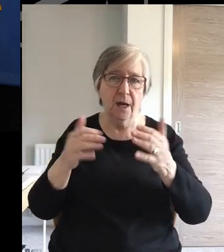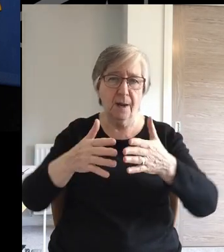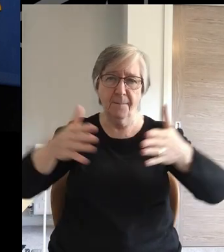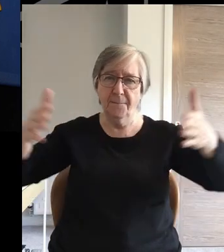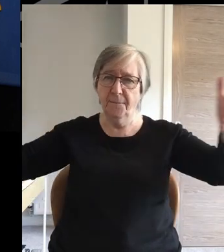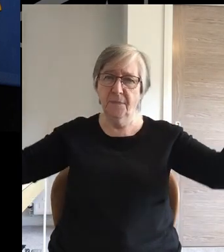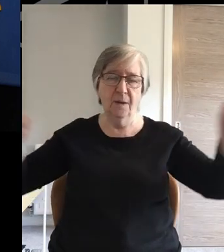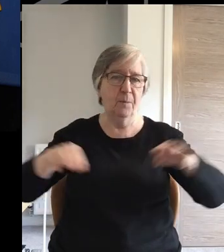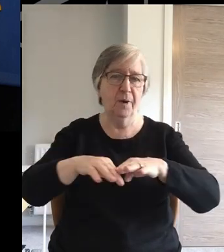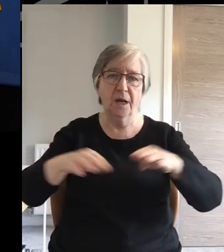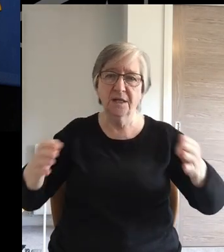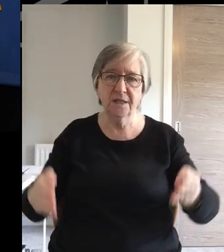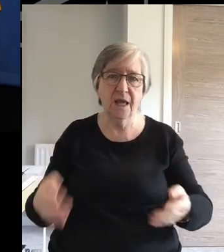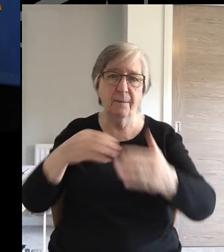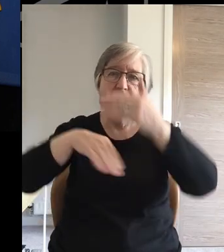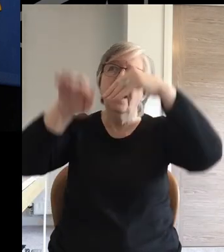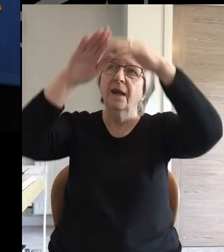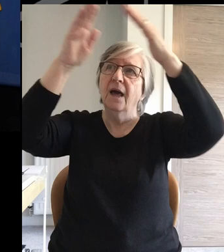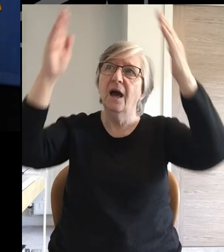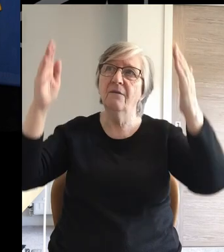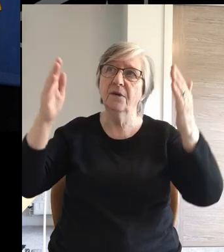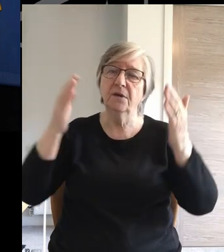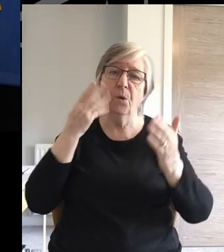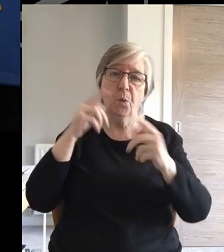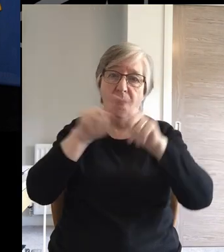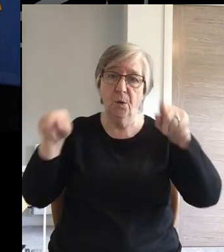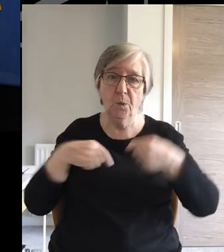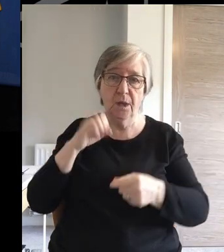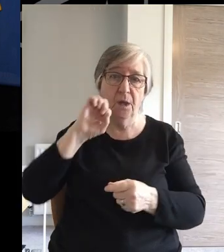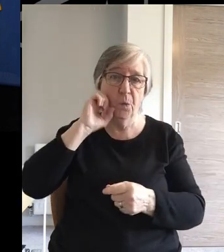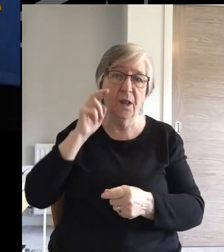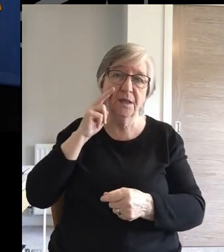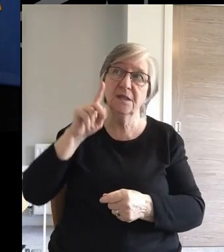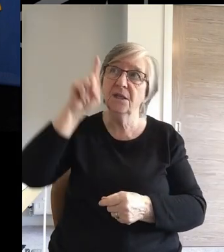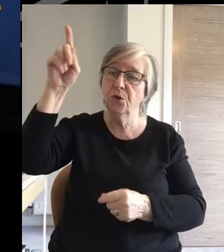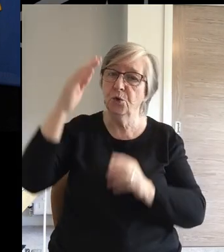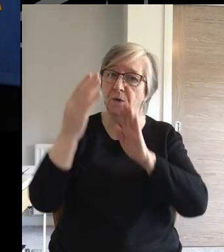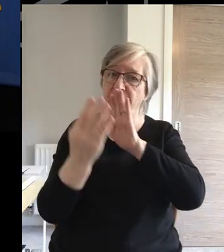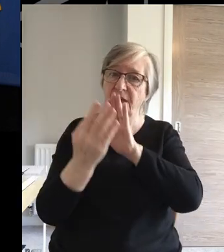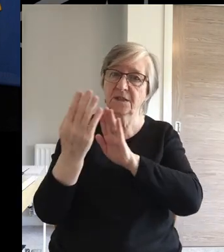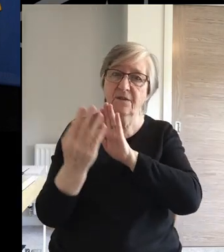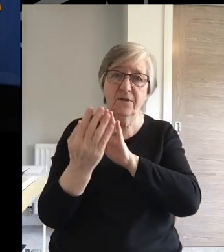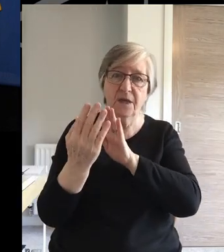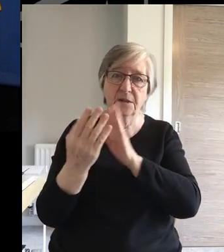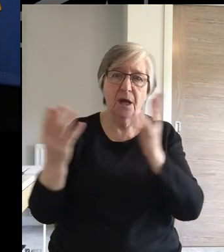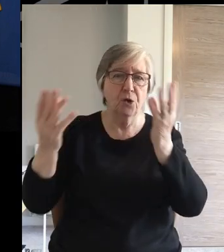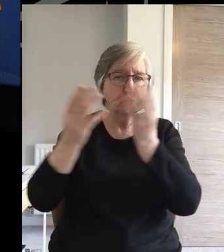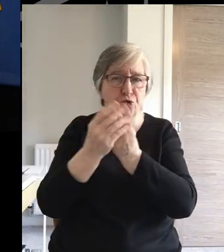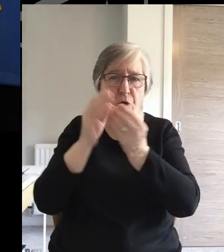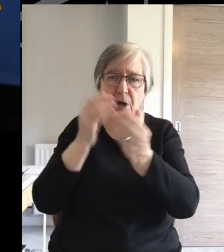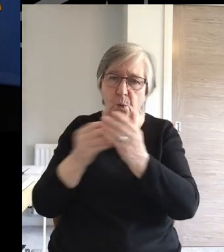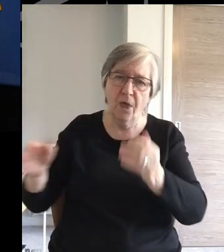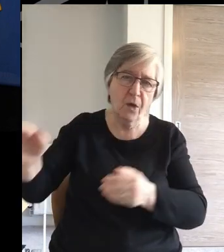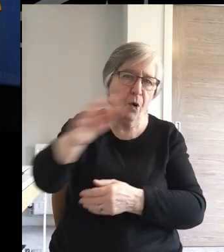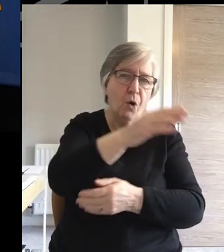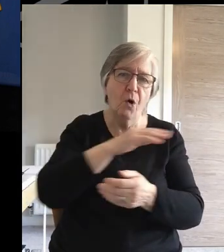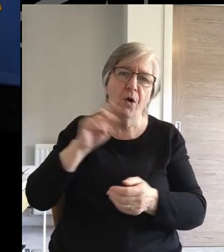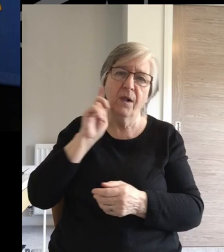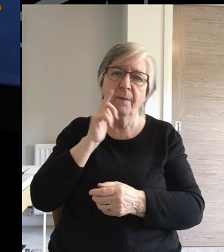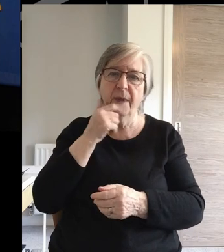greater table, when we will see you face to face and join with all creatures